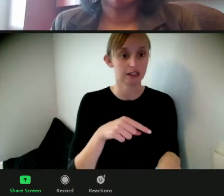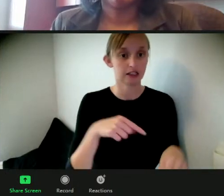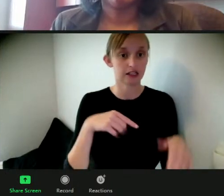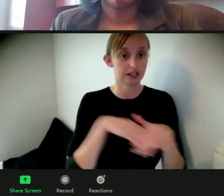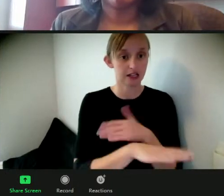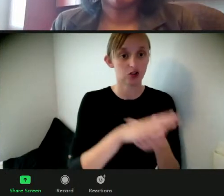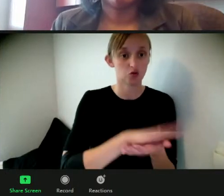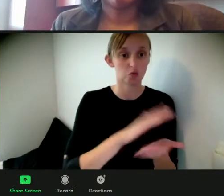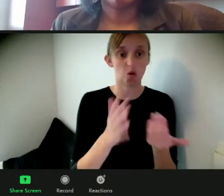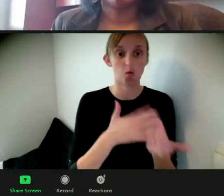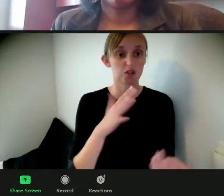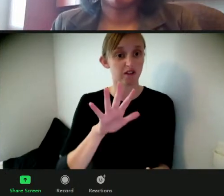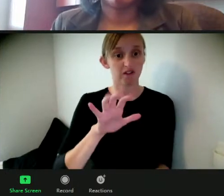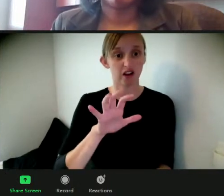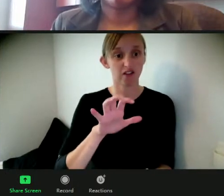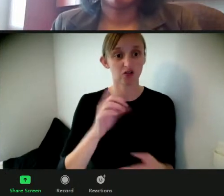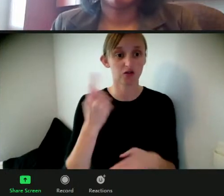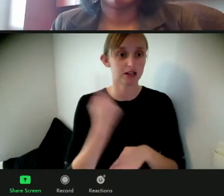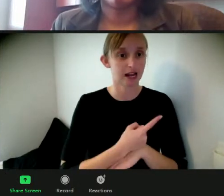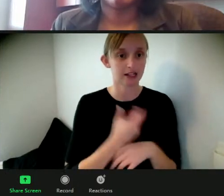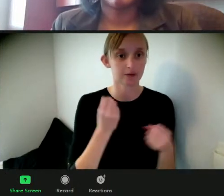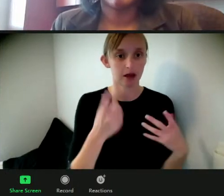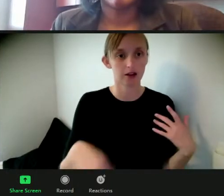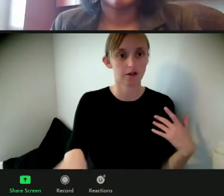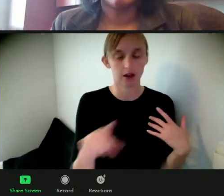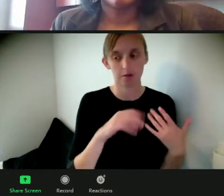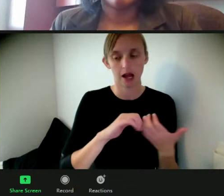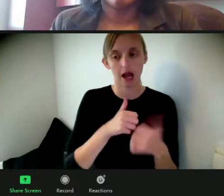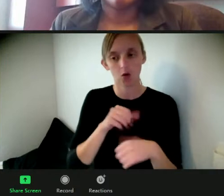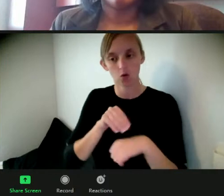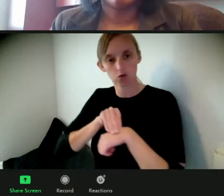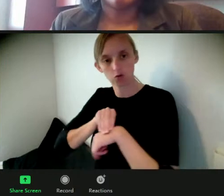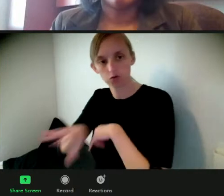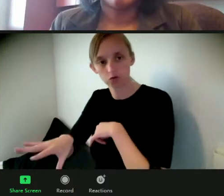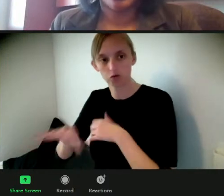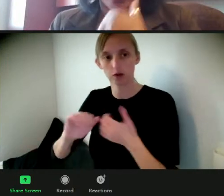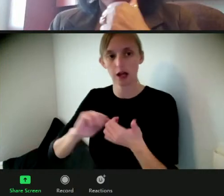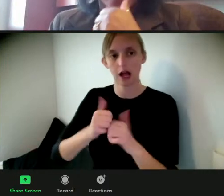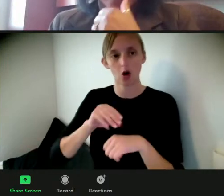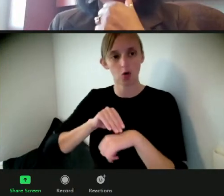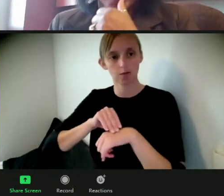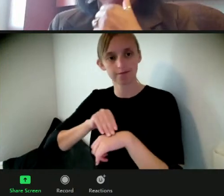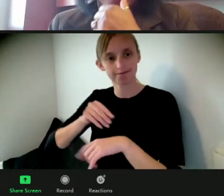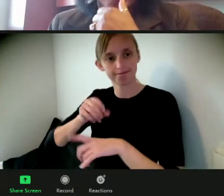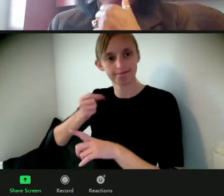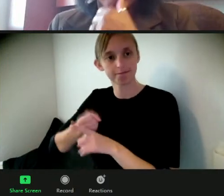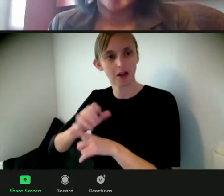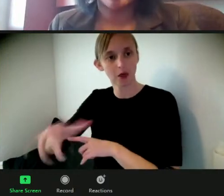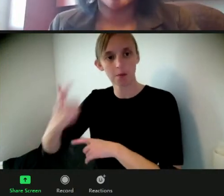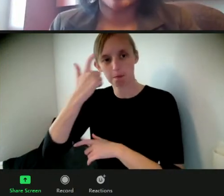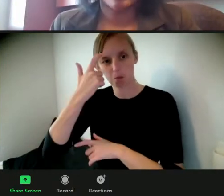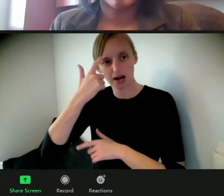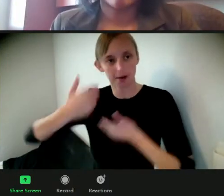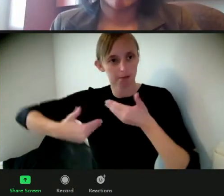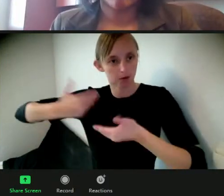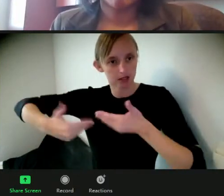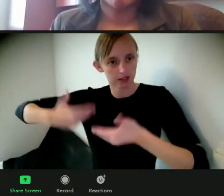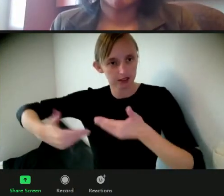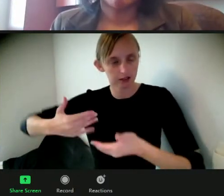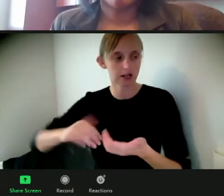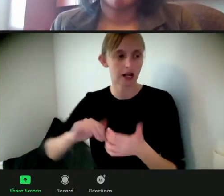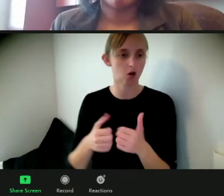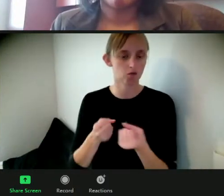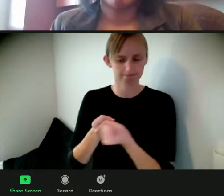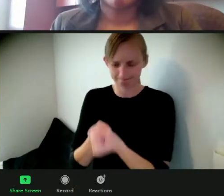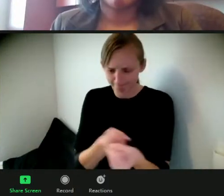lot of them. So, what does that mean and how do you support, these individual students and their needs and